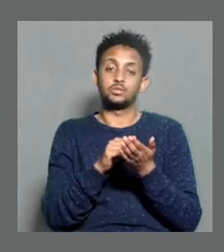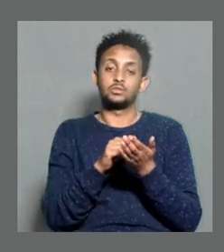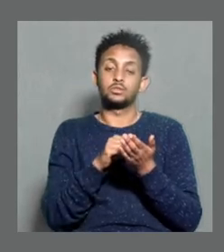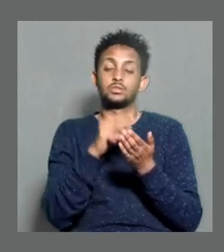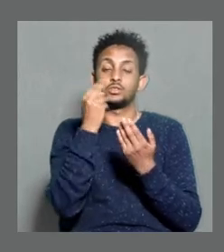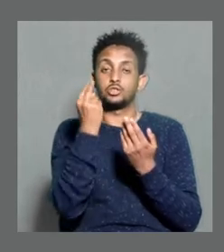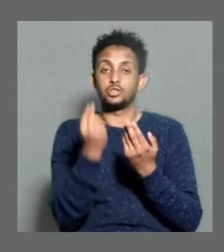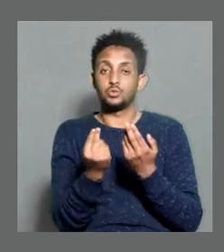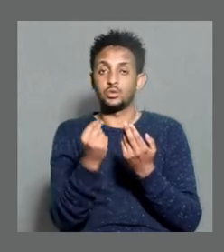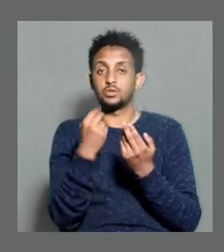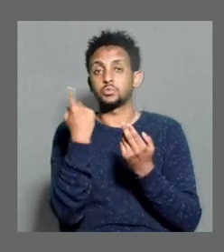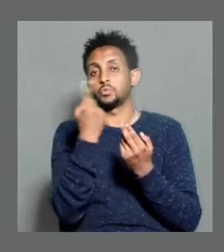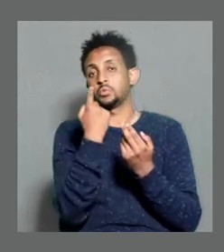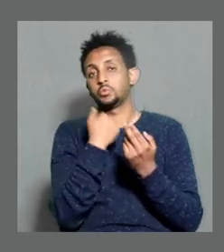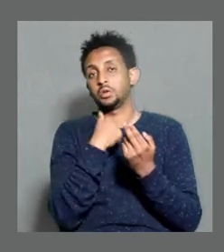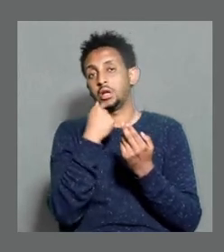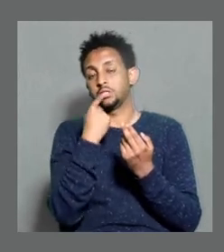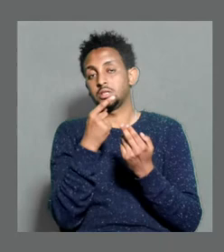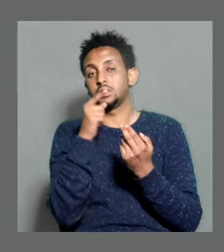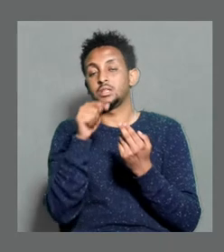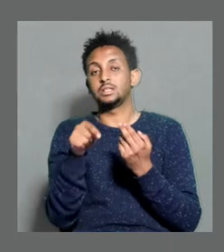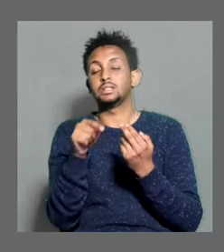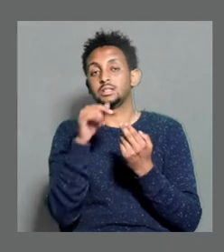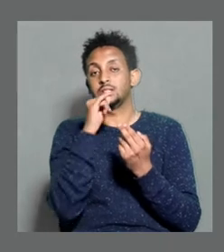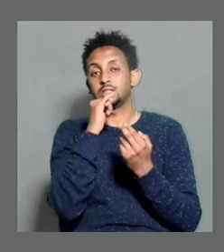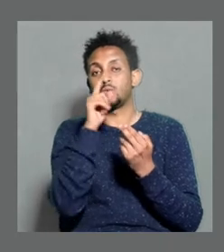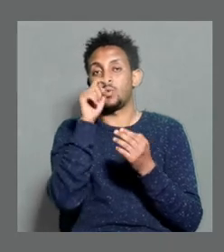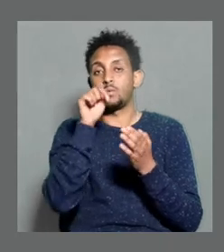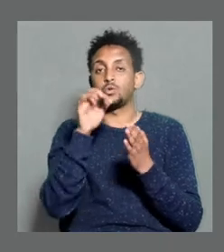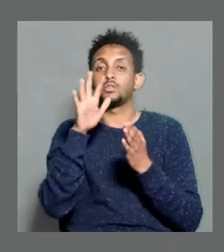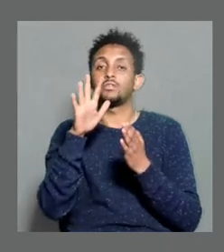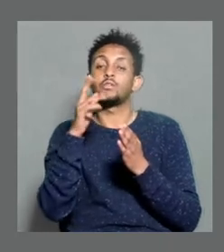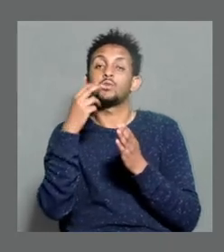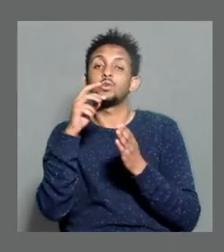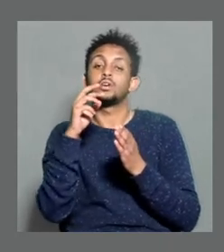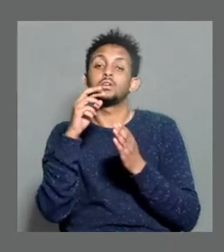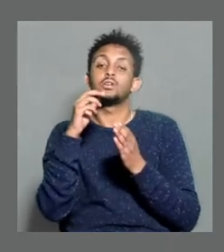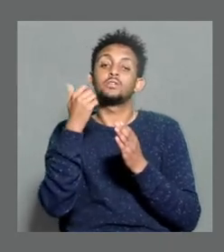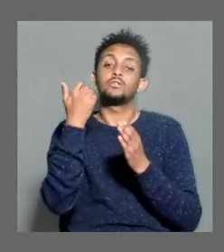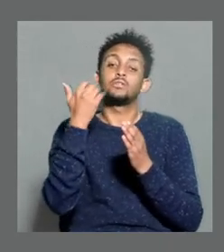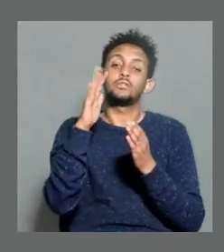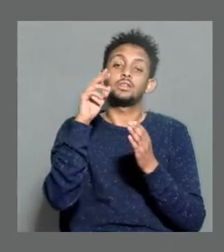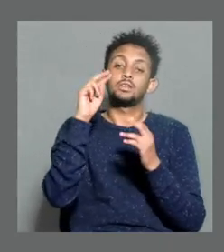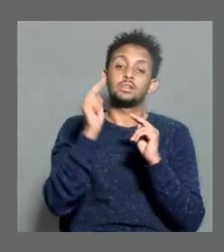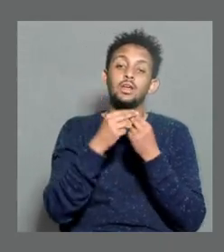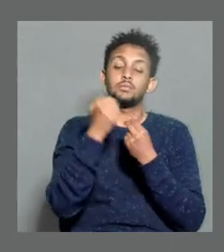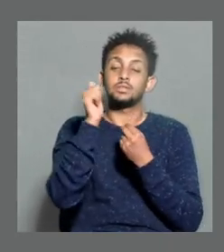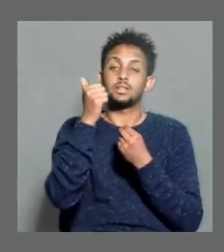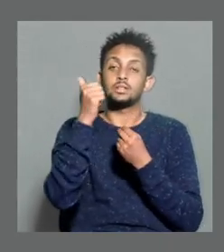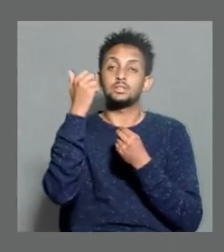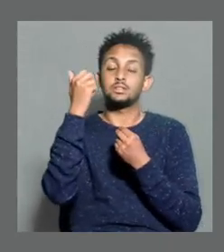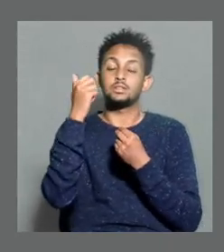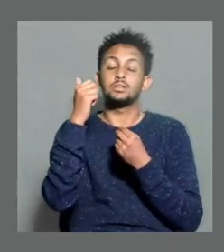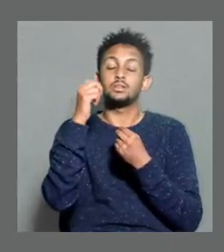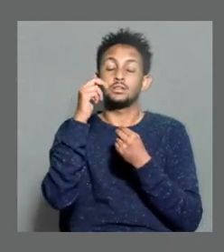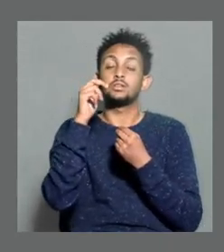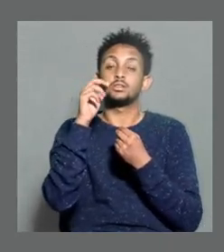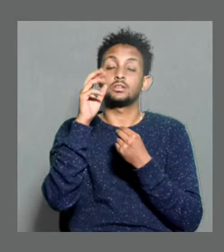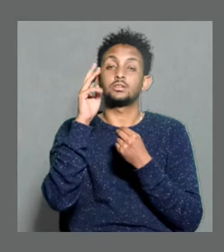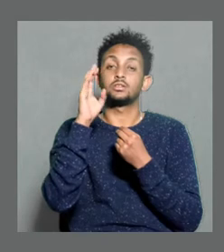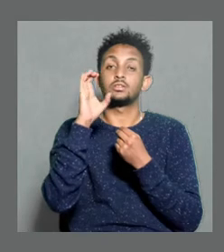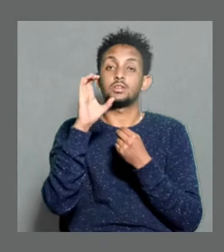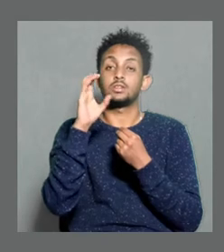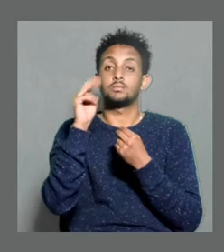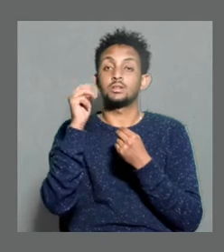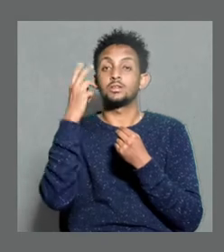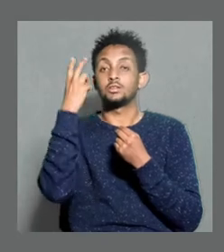15,000 Newton. Or we can say that it is 1.5 or 15 times 10 to the power of 3 Newton. The question